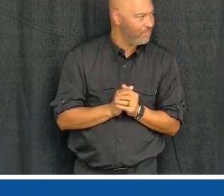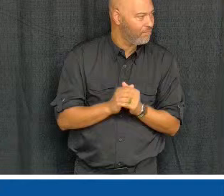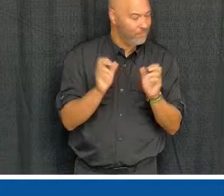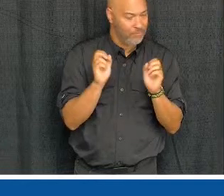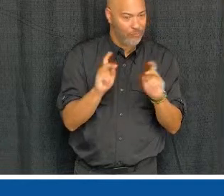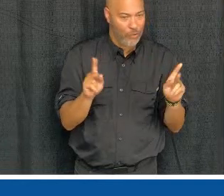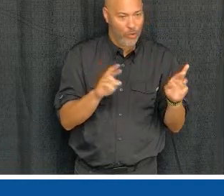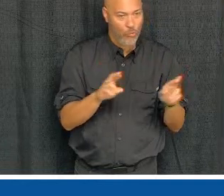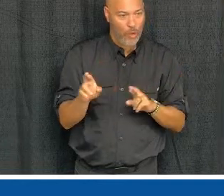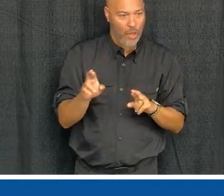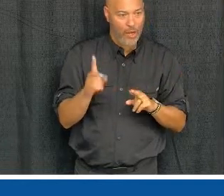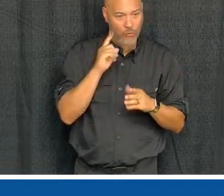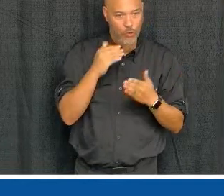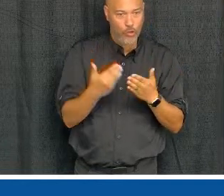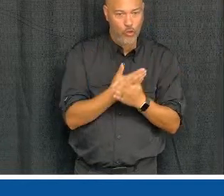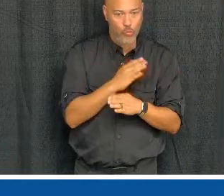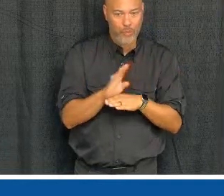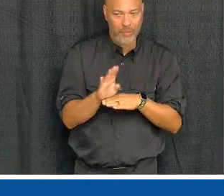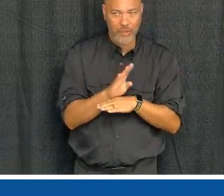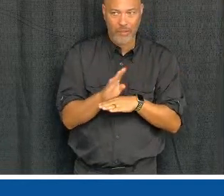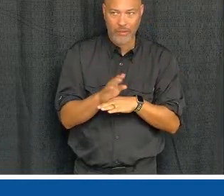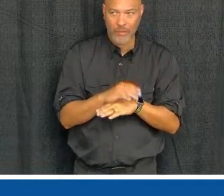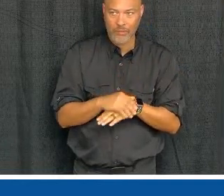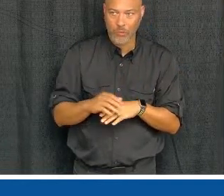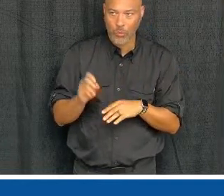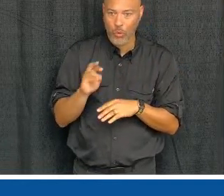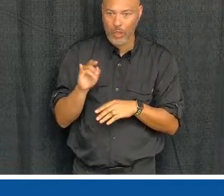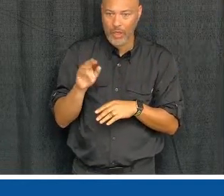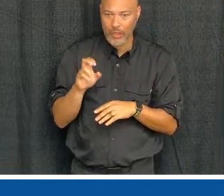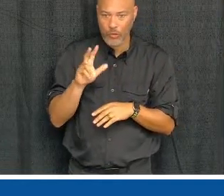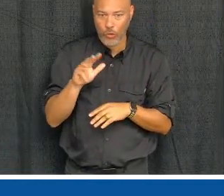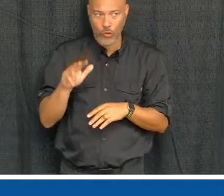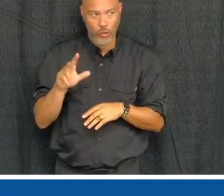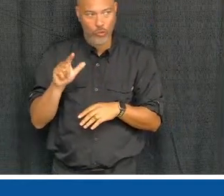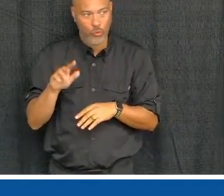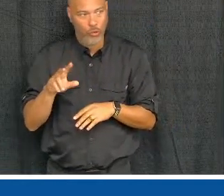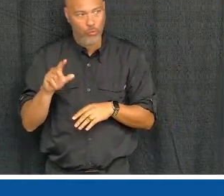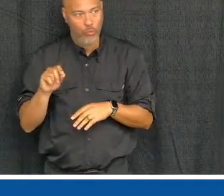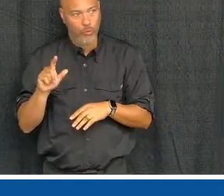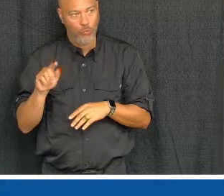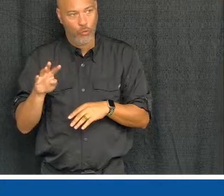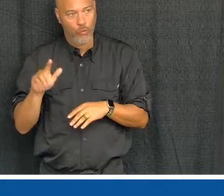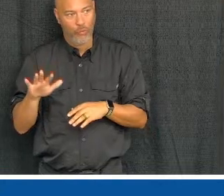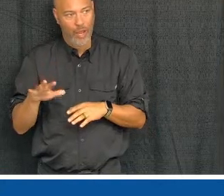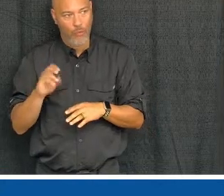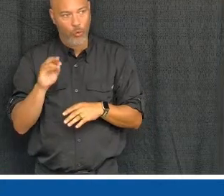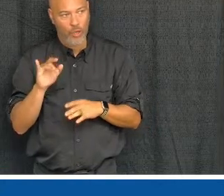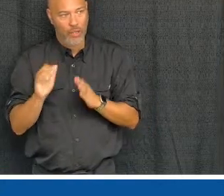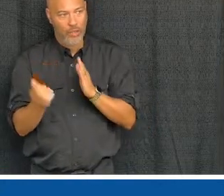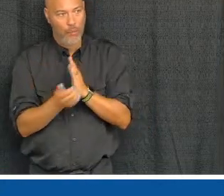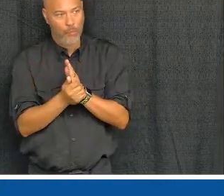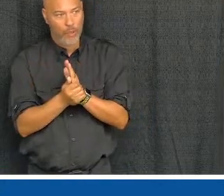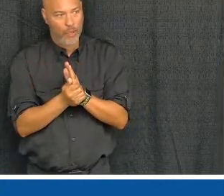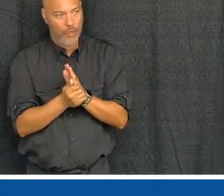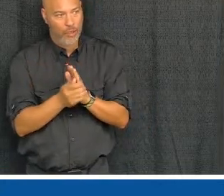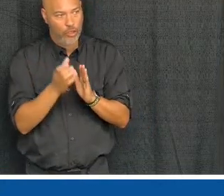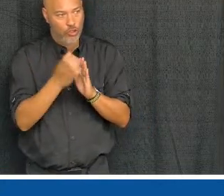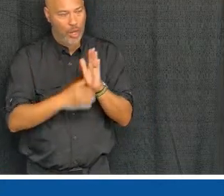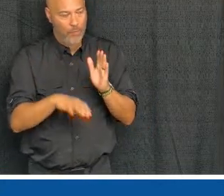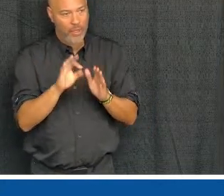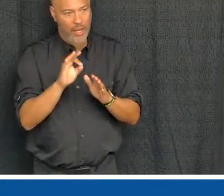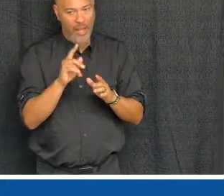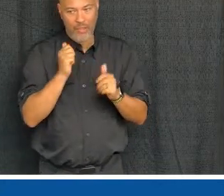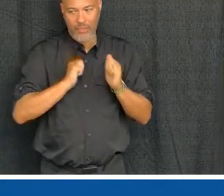Okay, we're now ready for new business. Ordinance 33, 2024, 25, an ordinance amending Chapter 9